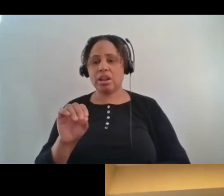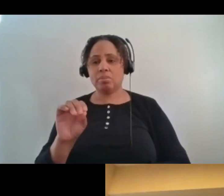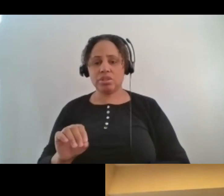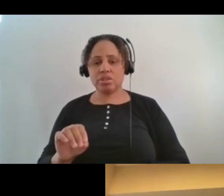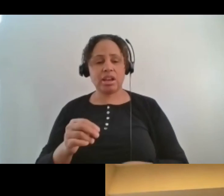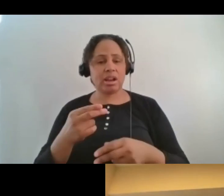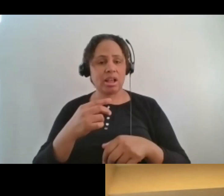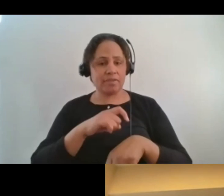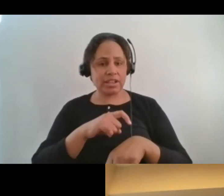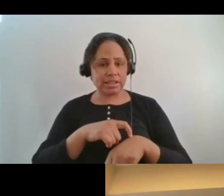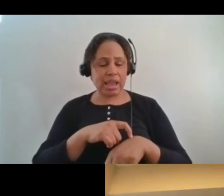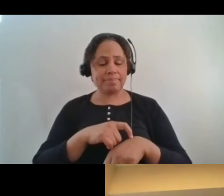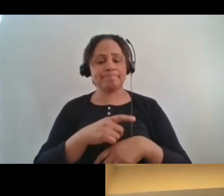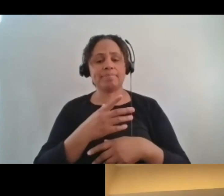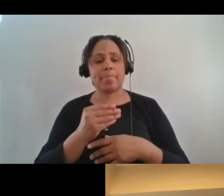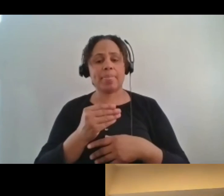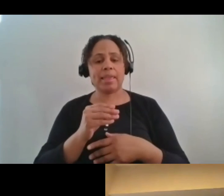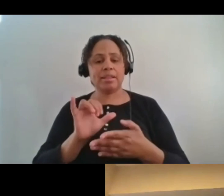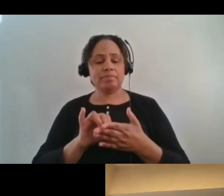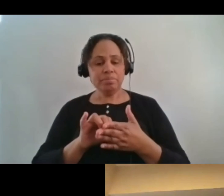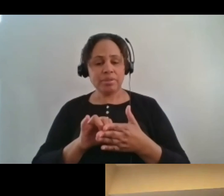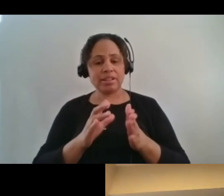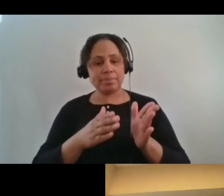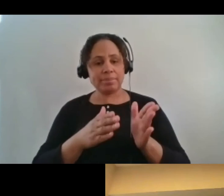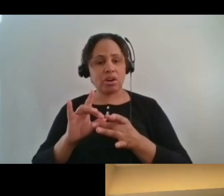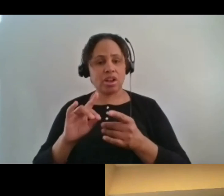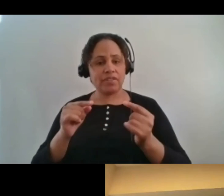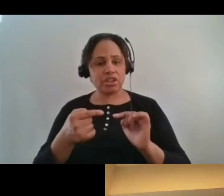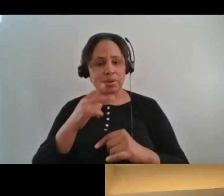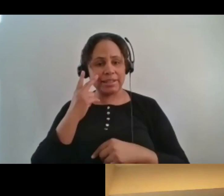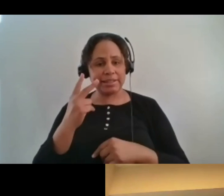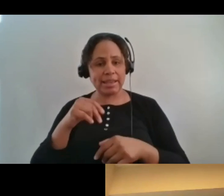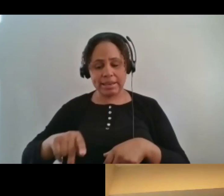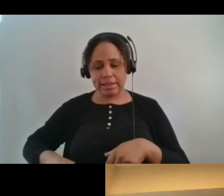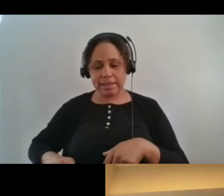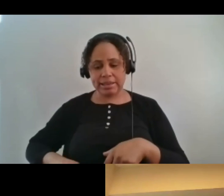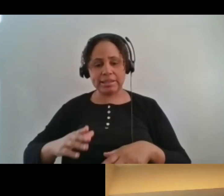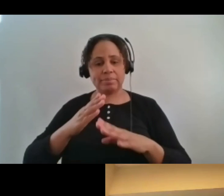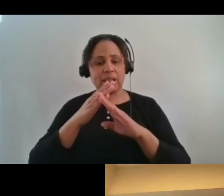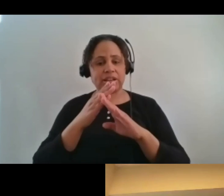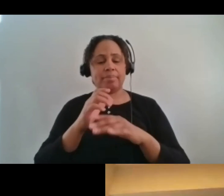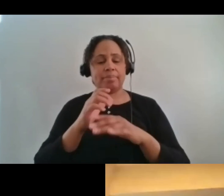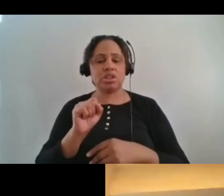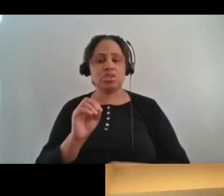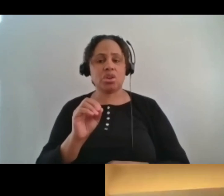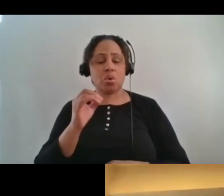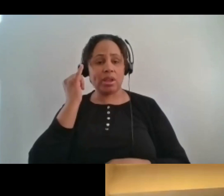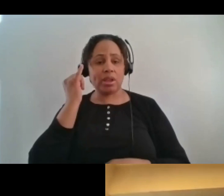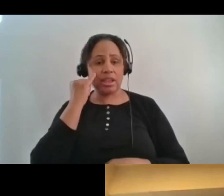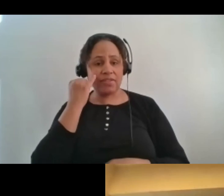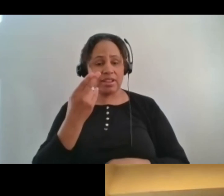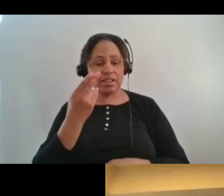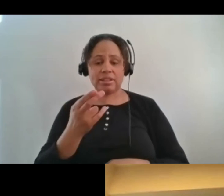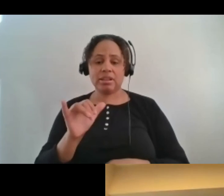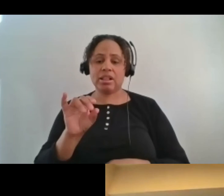necrosis. Typically, that's the pattern of injury that we see in kidneys that are blocked up. So if it's a